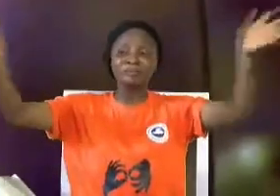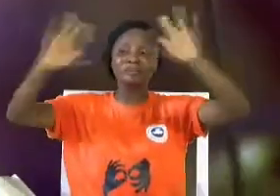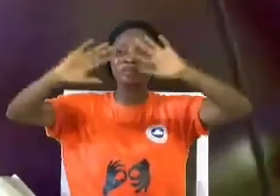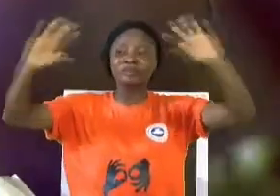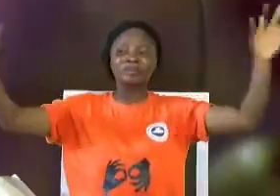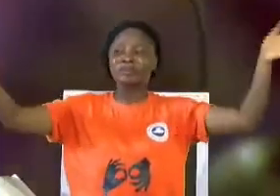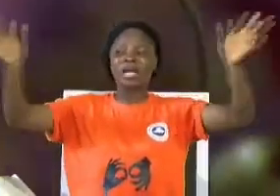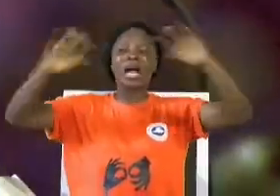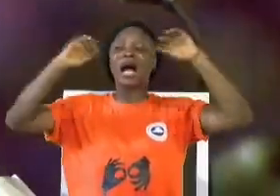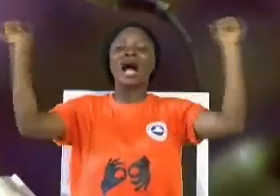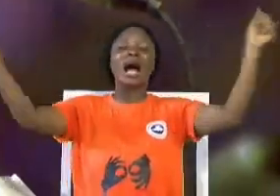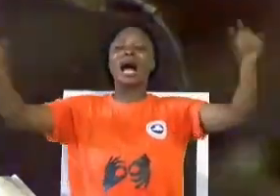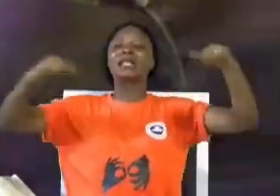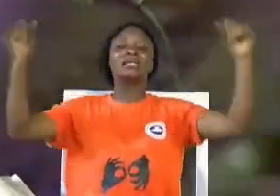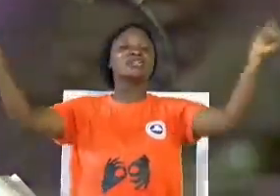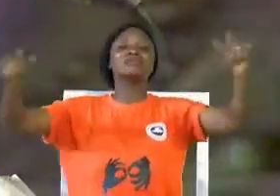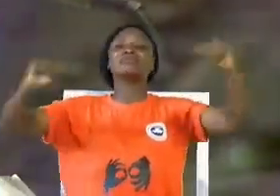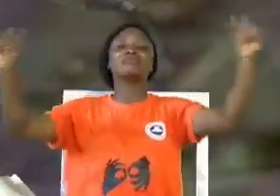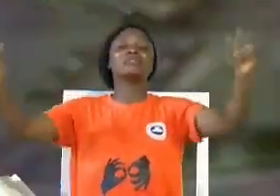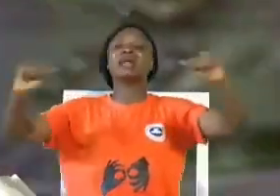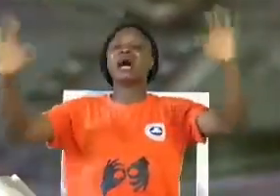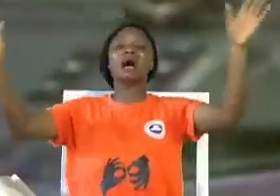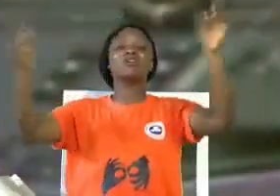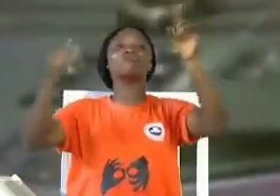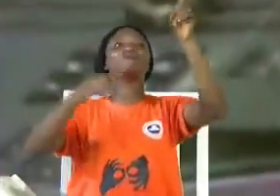Hallelujah. Hallelujah.